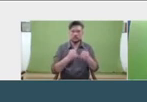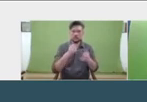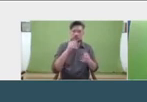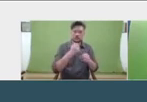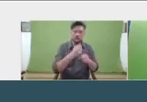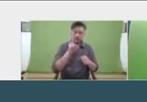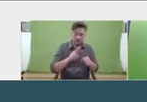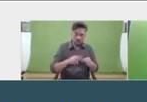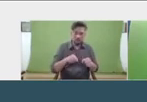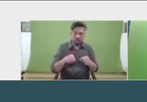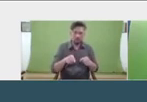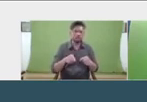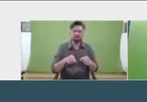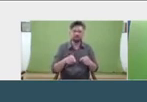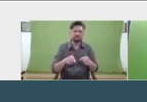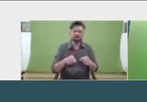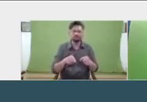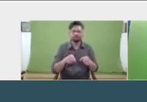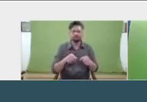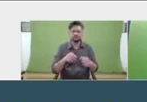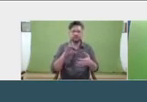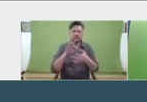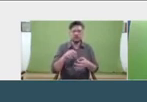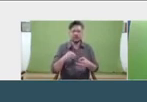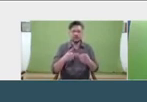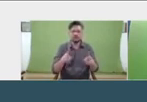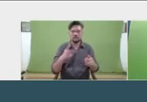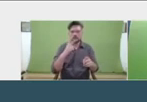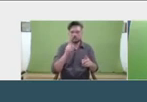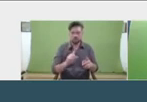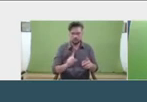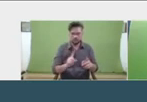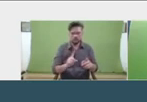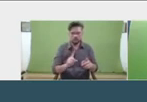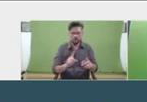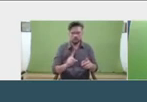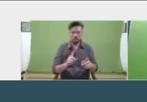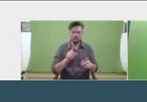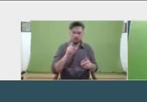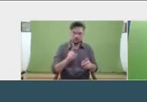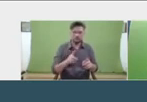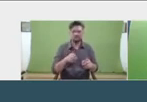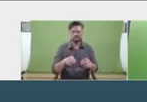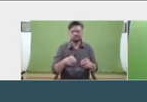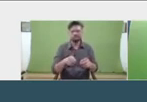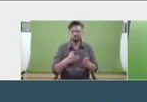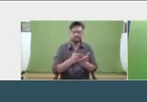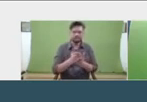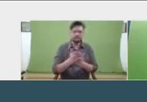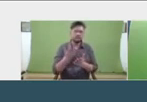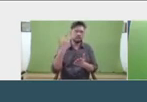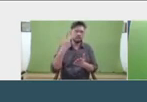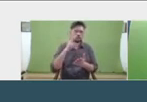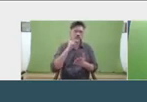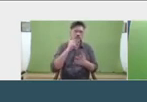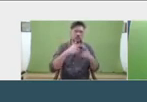difference this has become the prevalent quote unquote norm because only spoken language varieties were studied